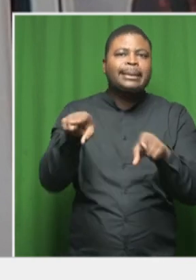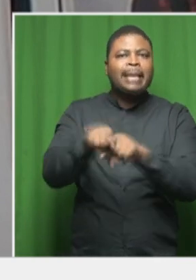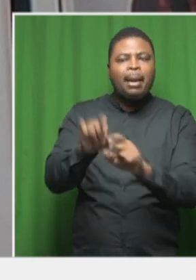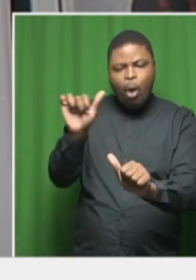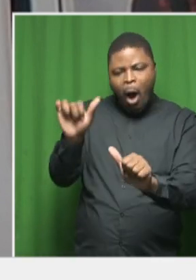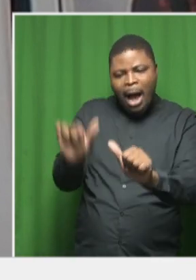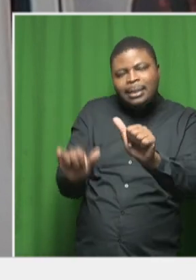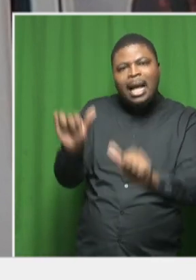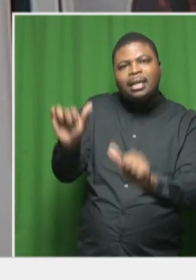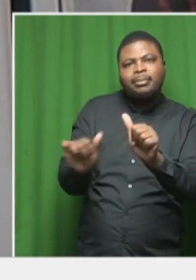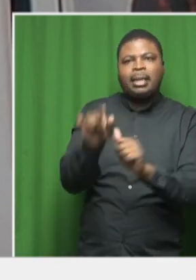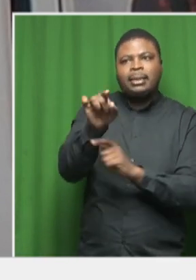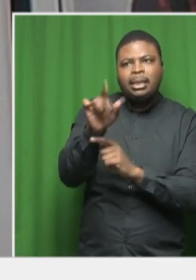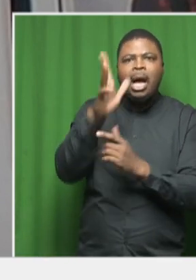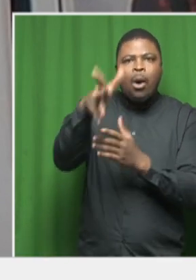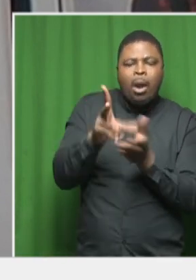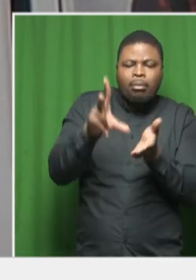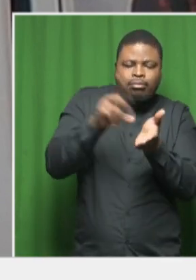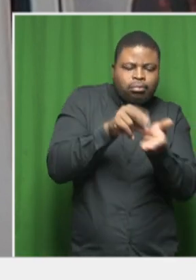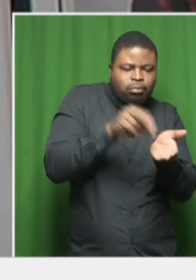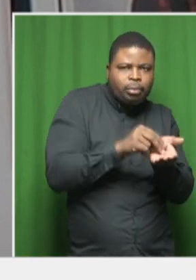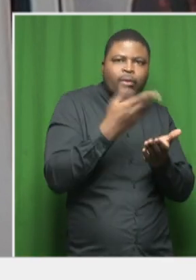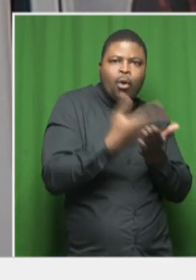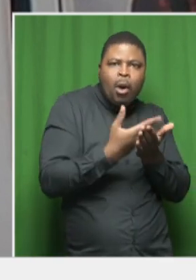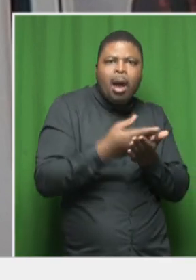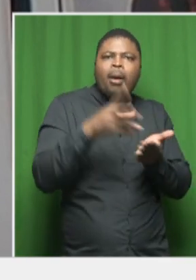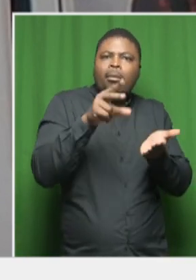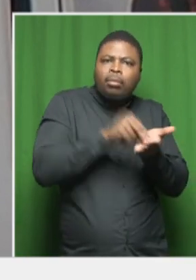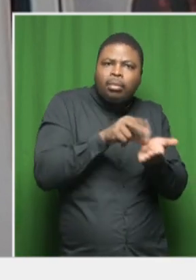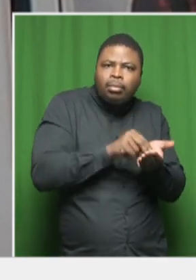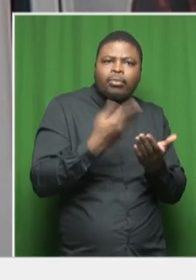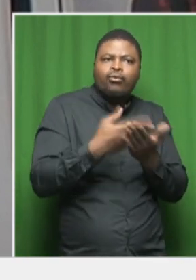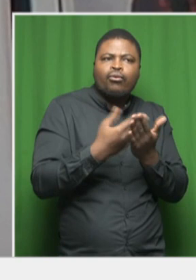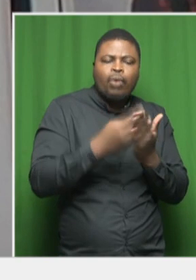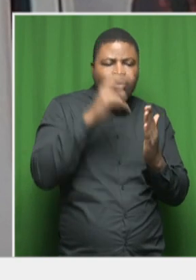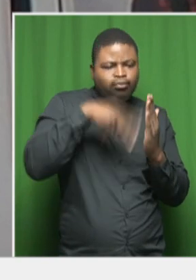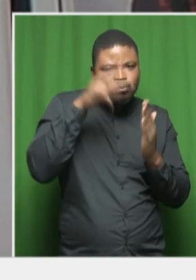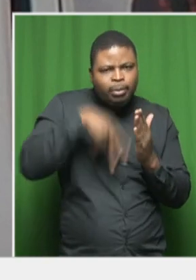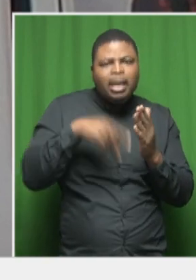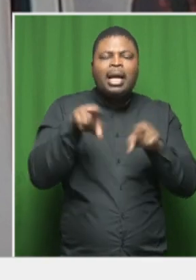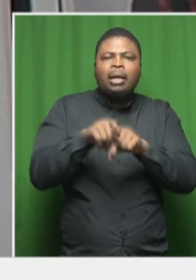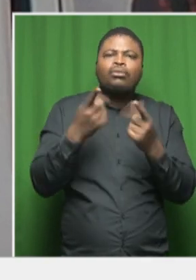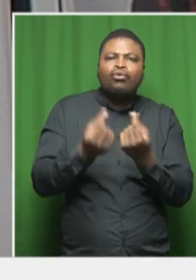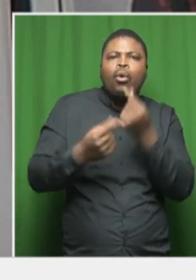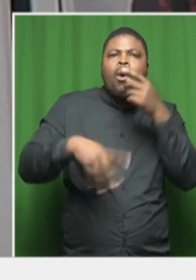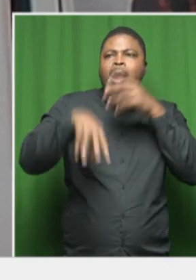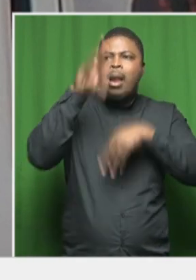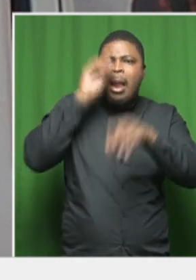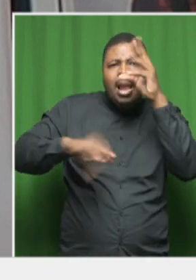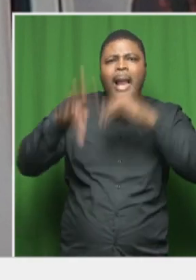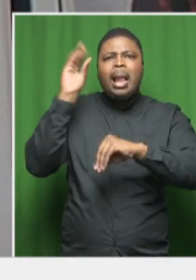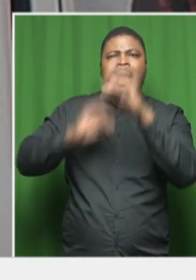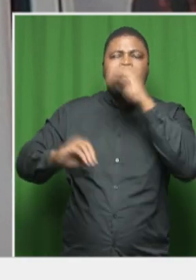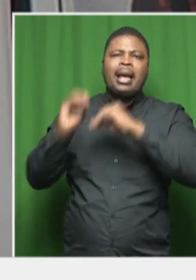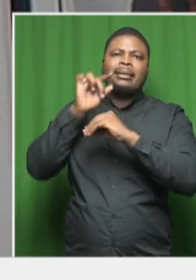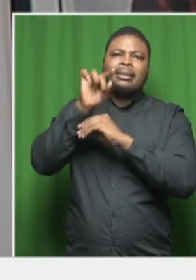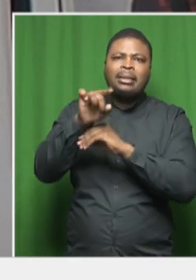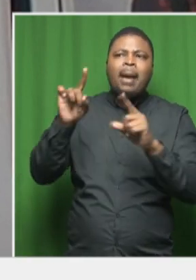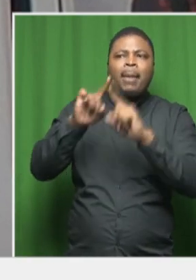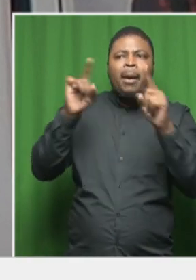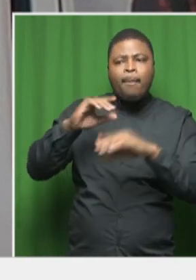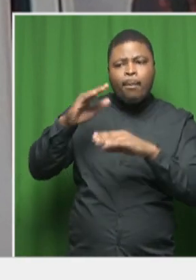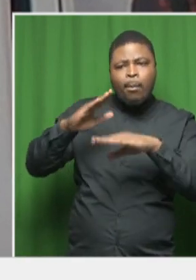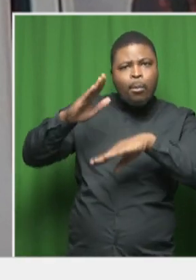logged, or you will upload them through that, what we call the learning management system. And different universities have